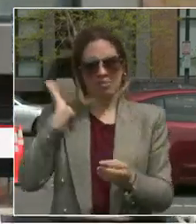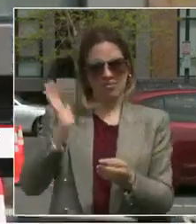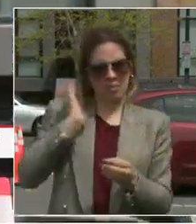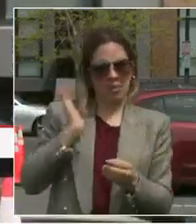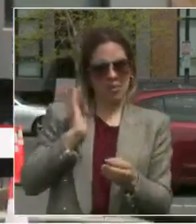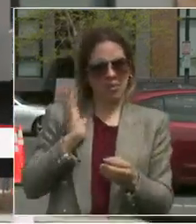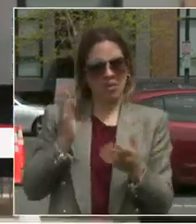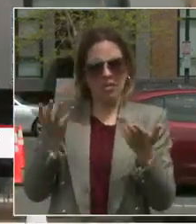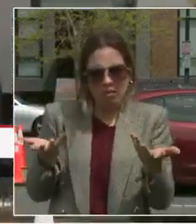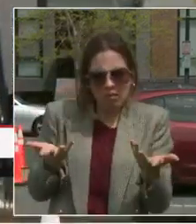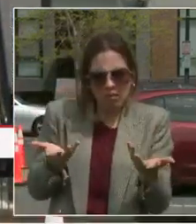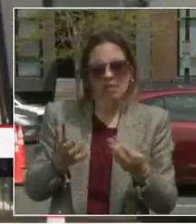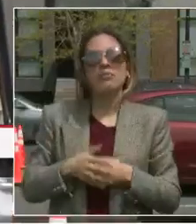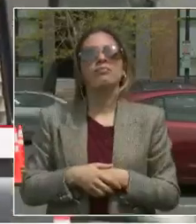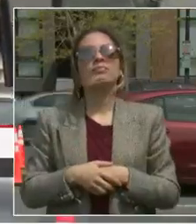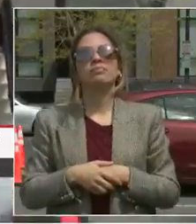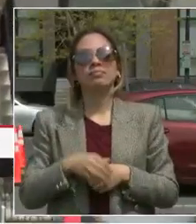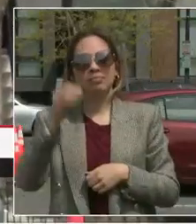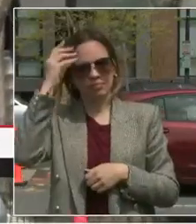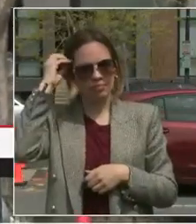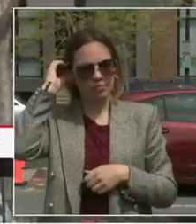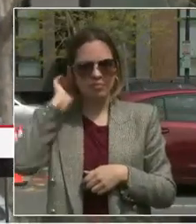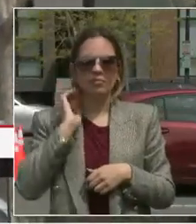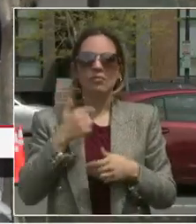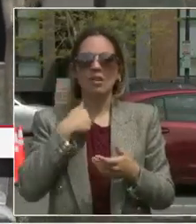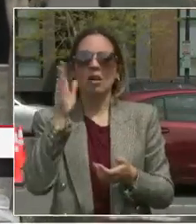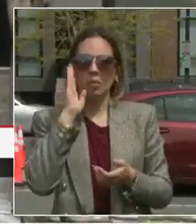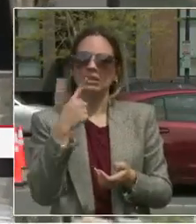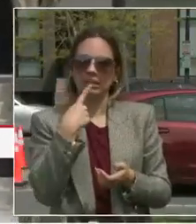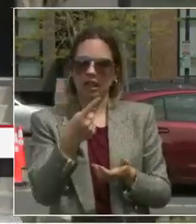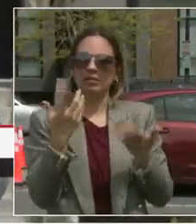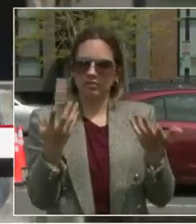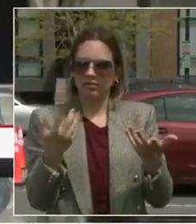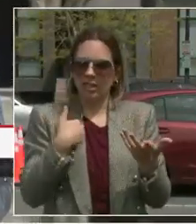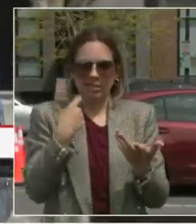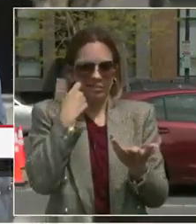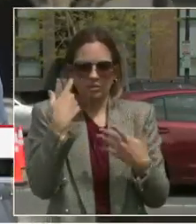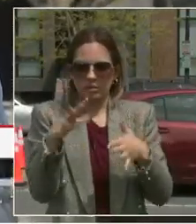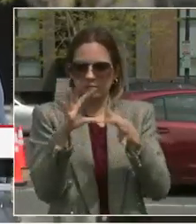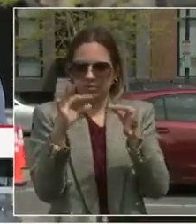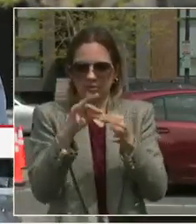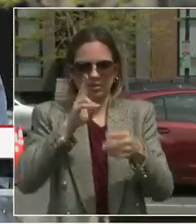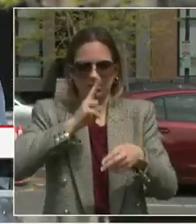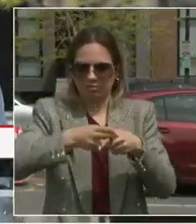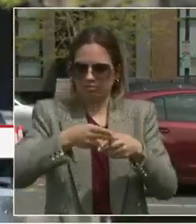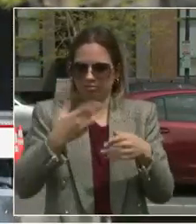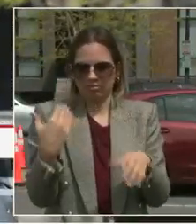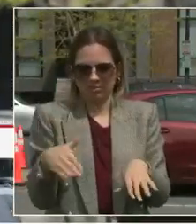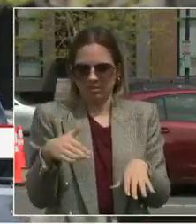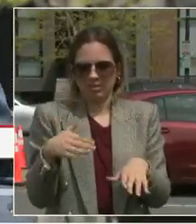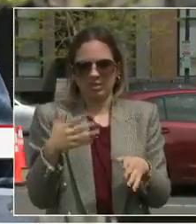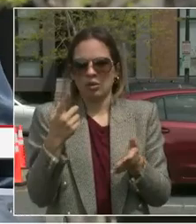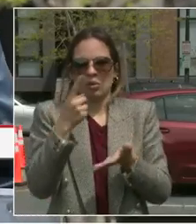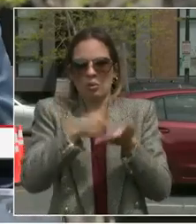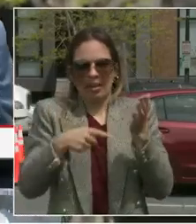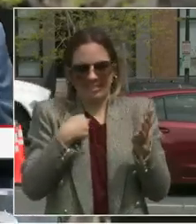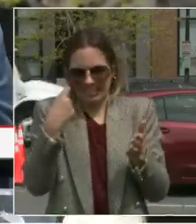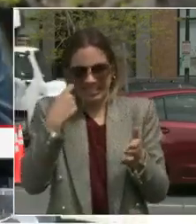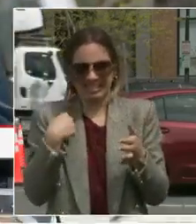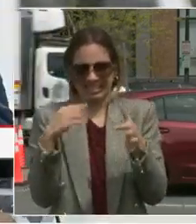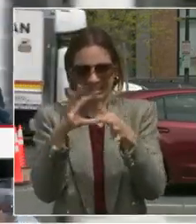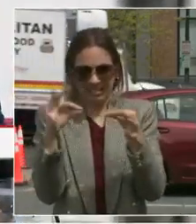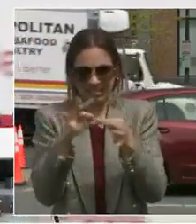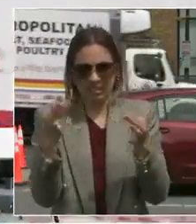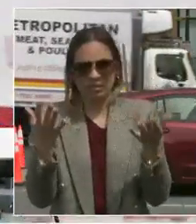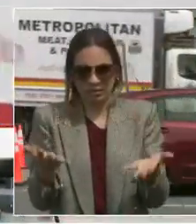Well, I say to them what I've said in many other settings, Mark, and what I've said here today,